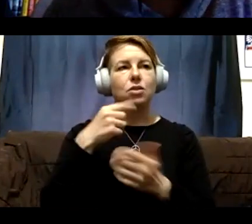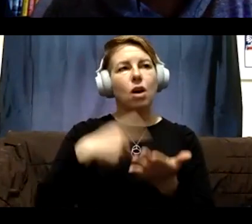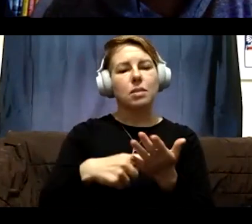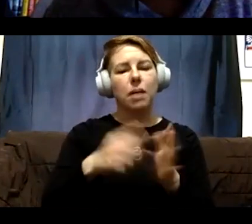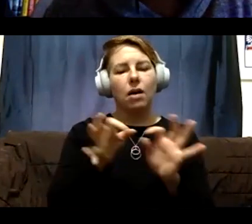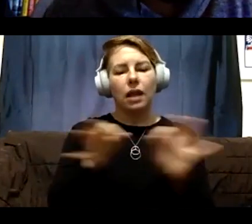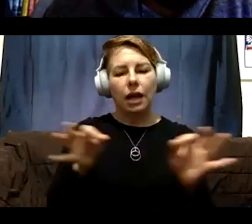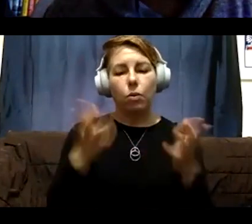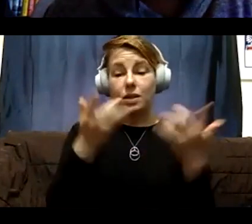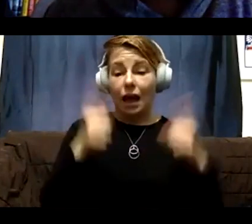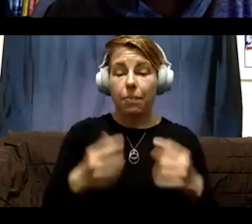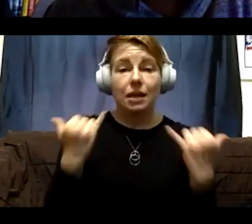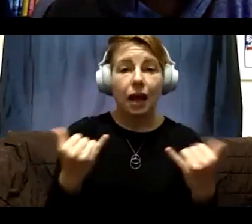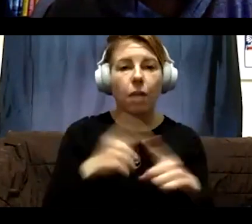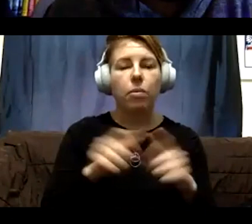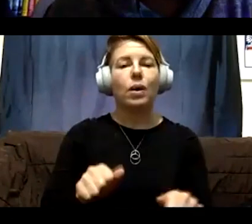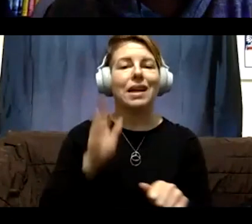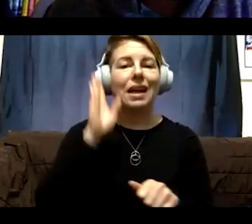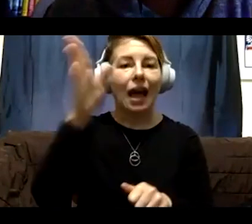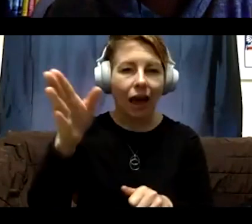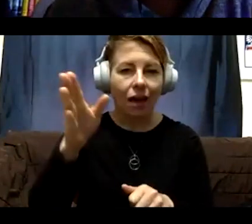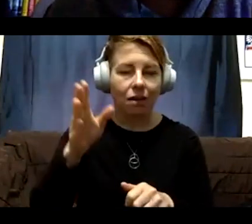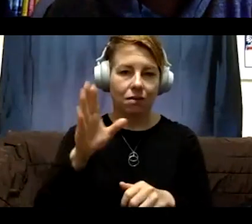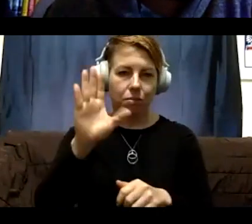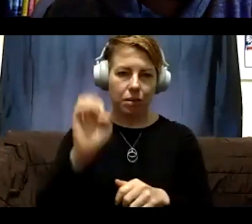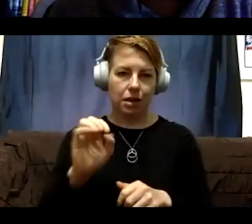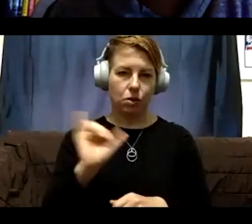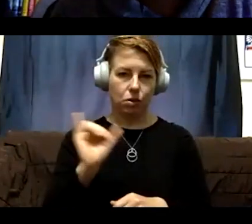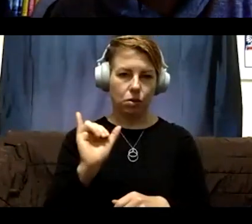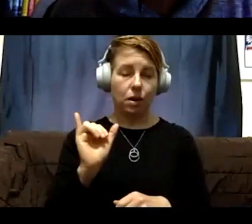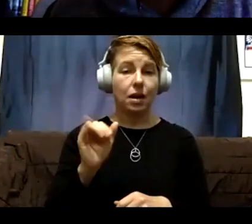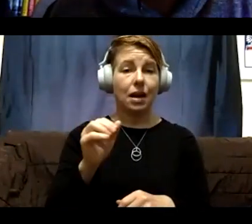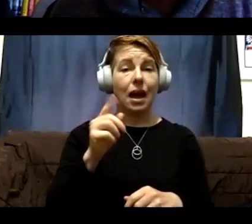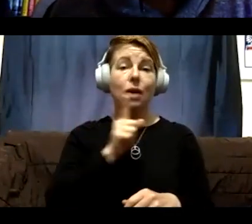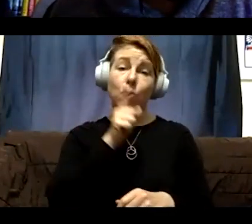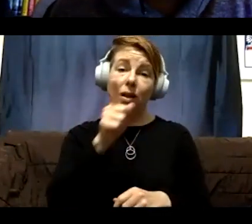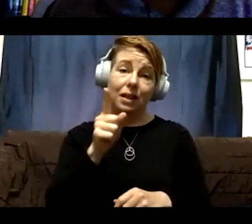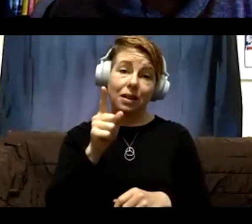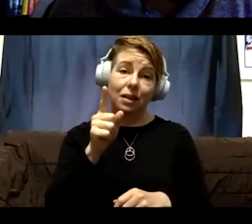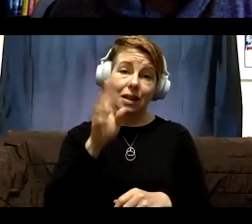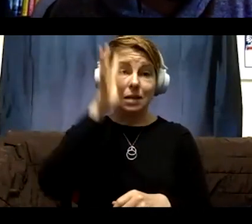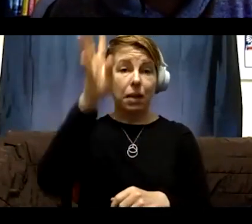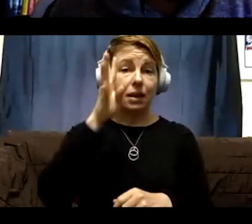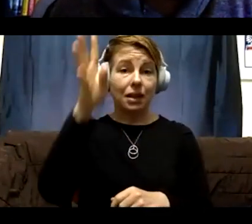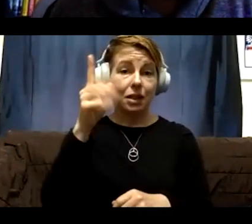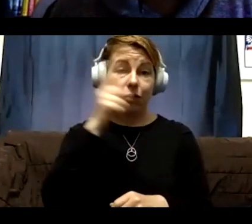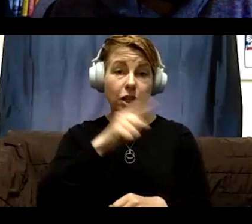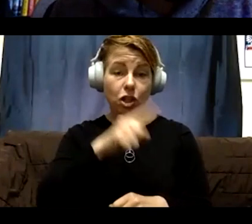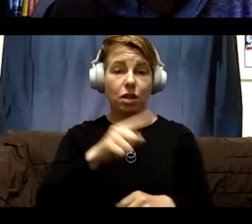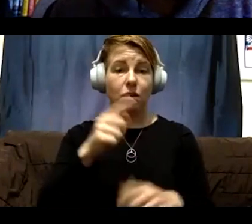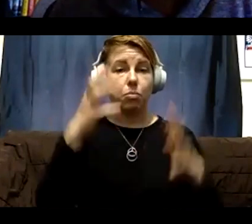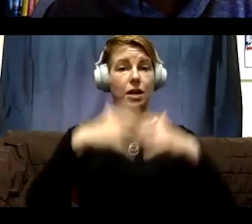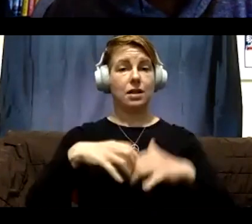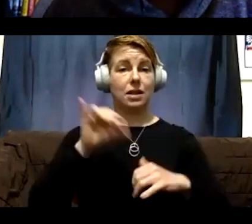fact, speculative fiction breaks down the walls between those two. In the work of Neon Yang's Black Tides of